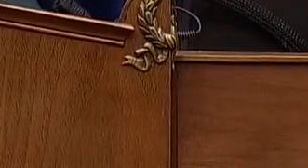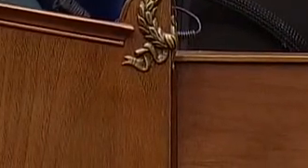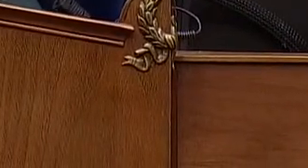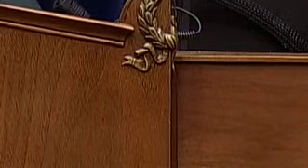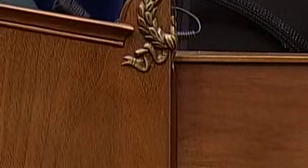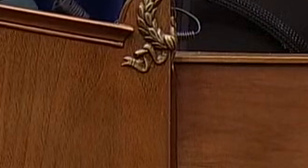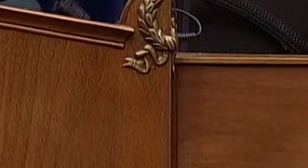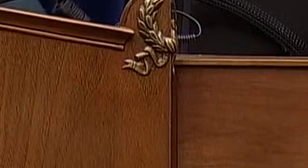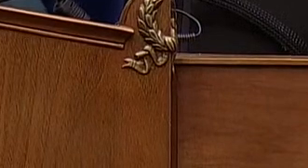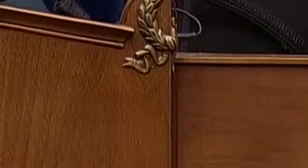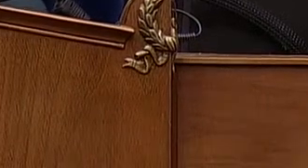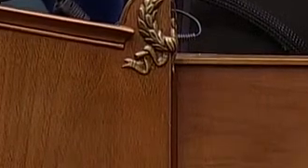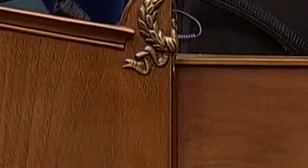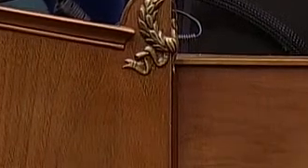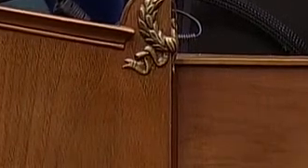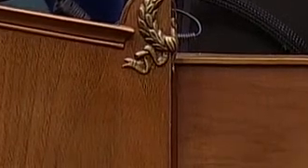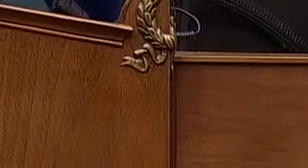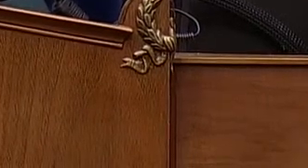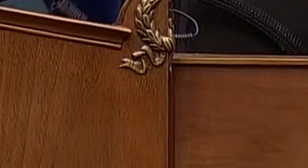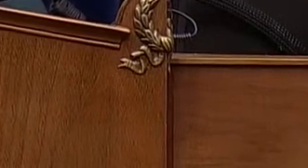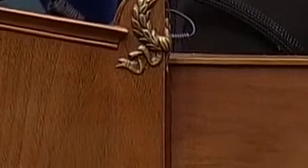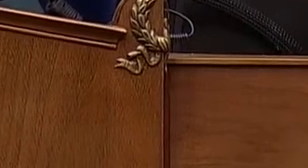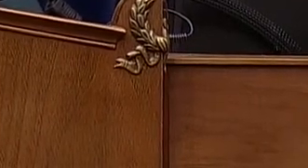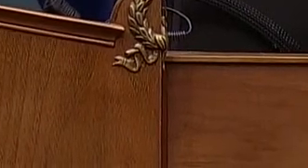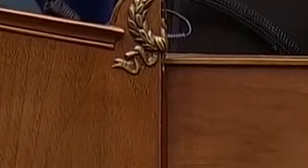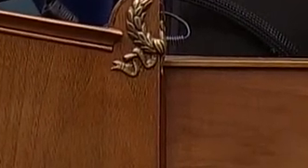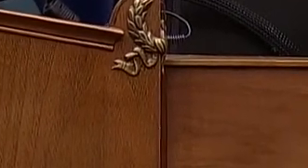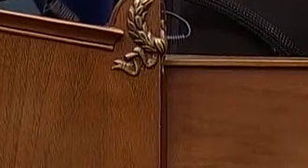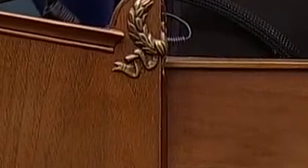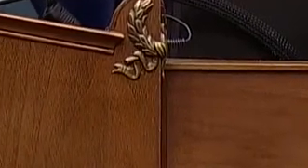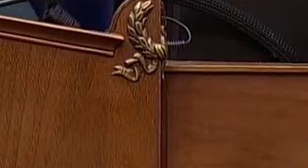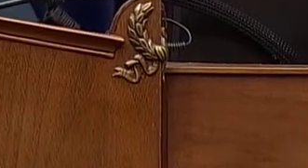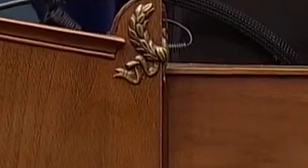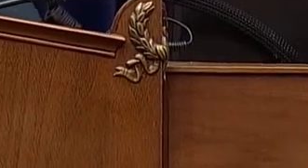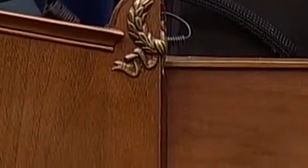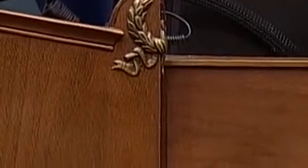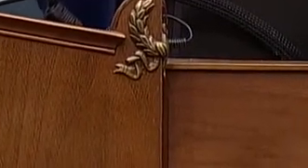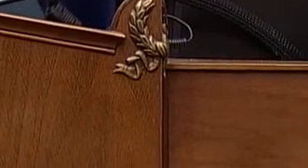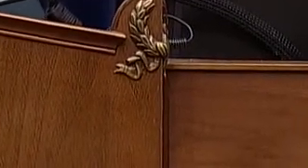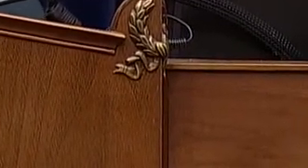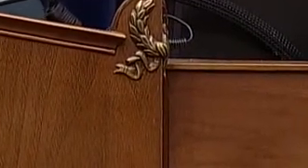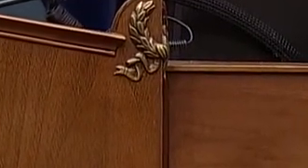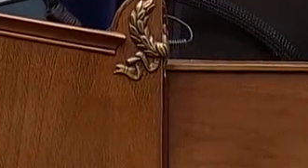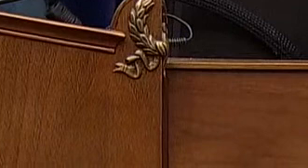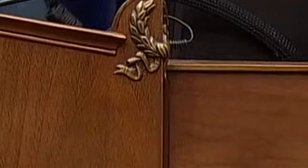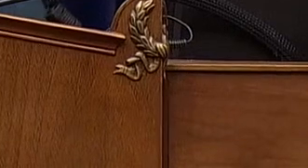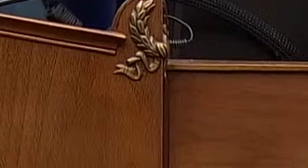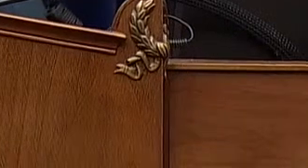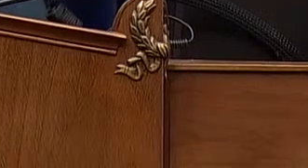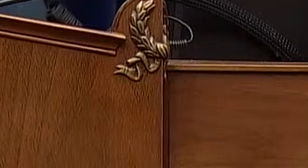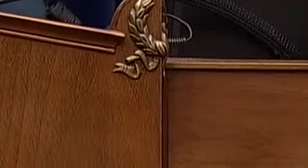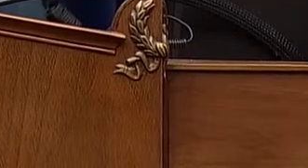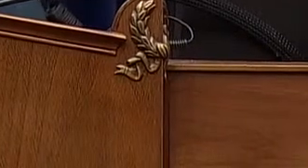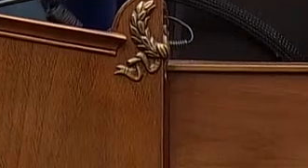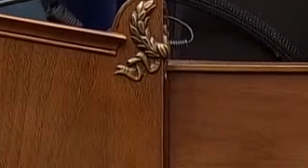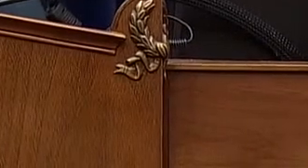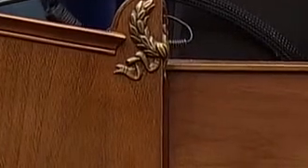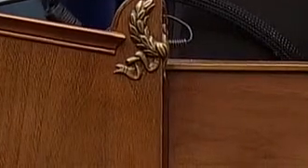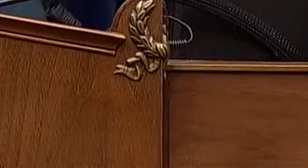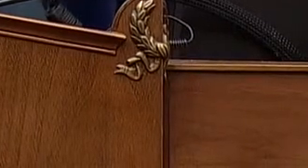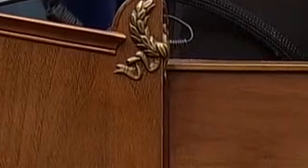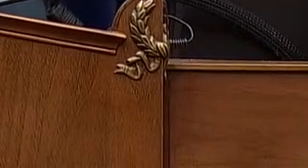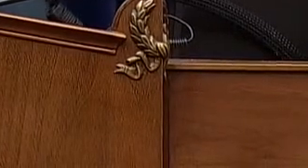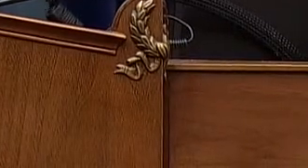move beyond the tired, non-factual, and frankly, anti-democratic rhetoric